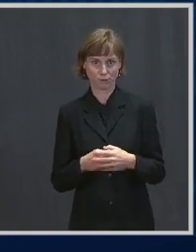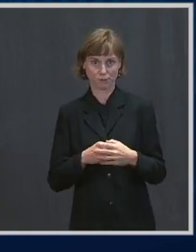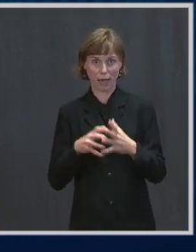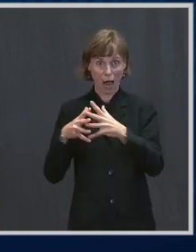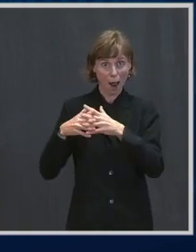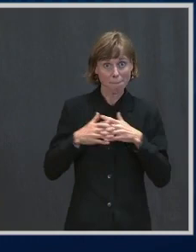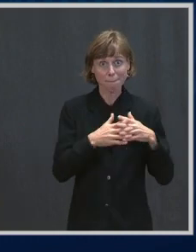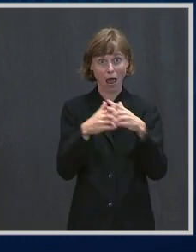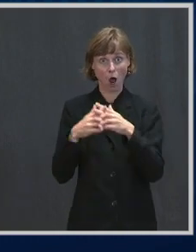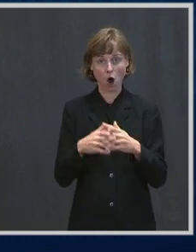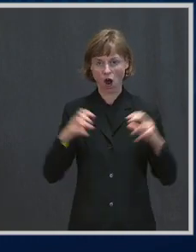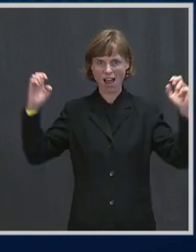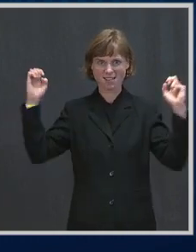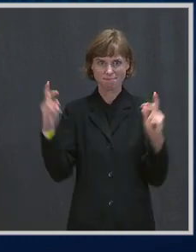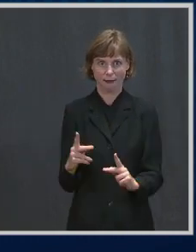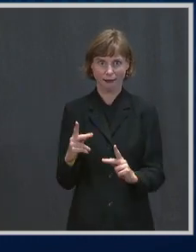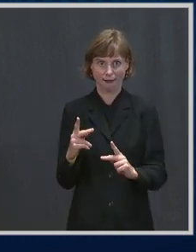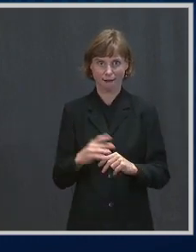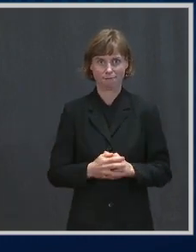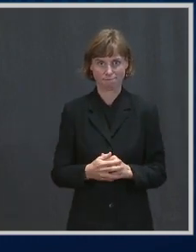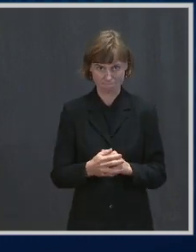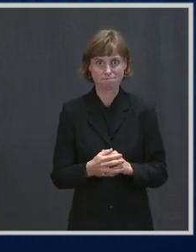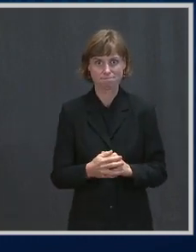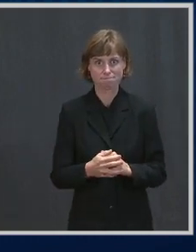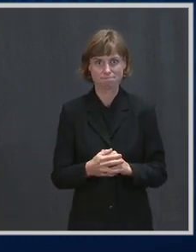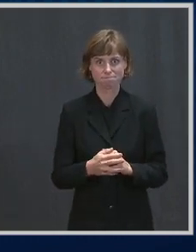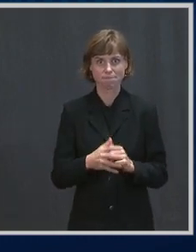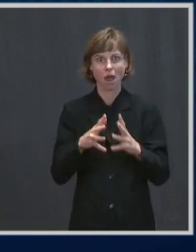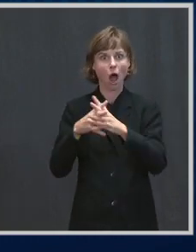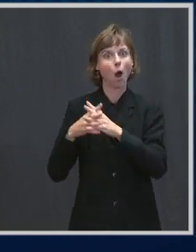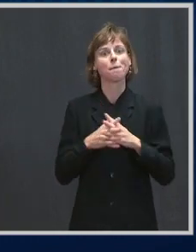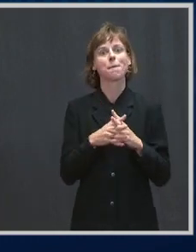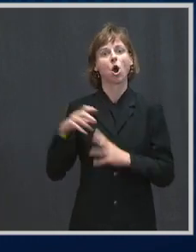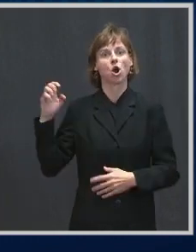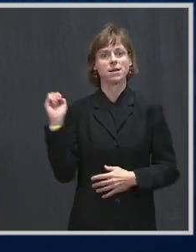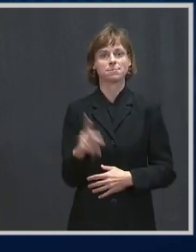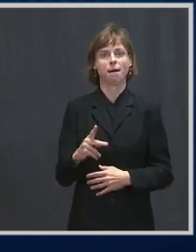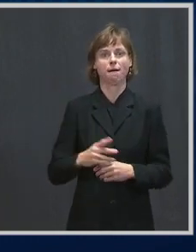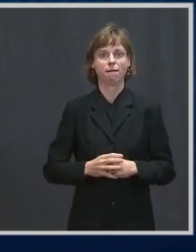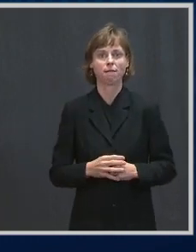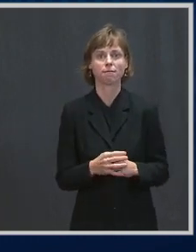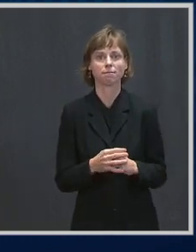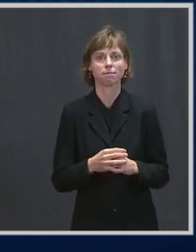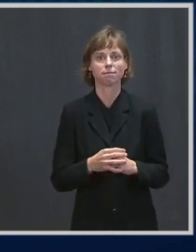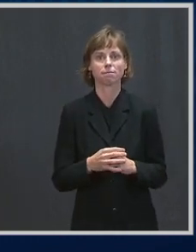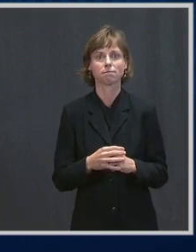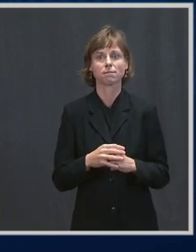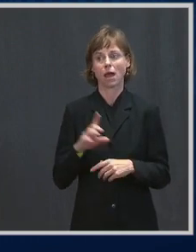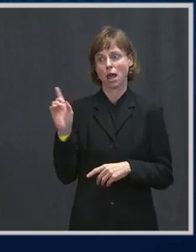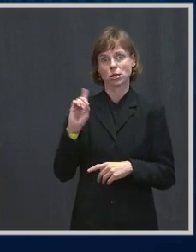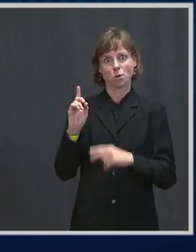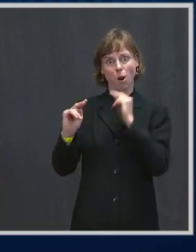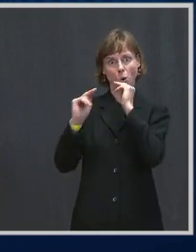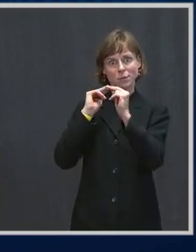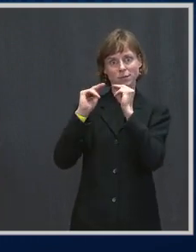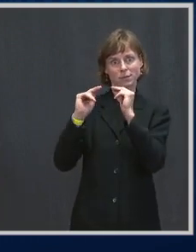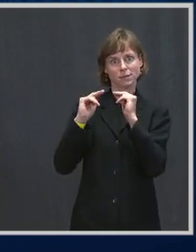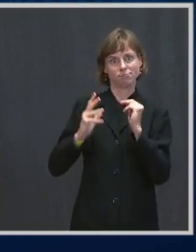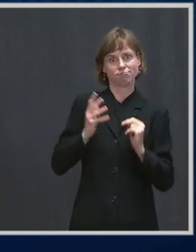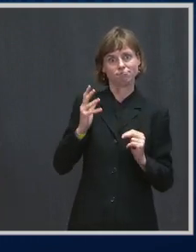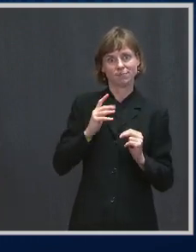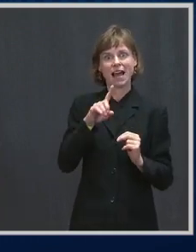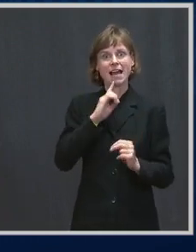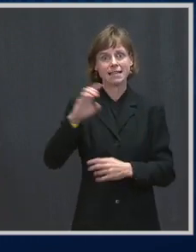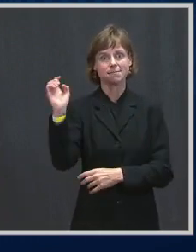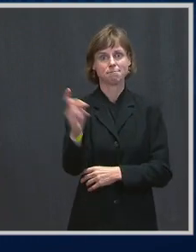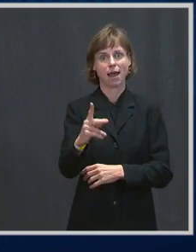America is back. America is back. Diplomacy is back. You